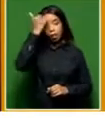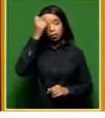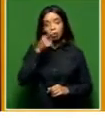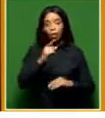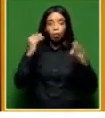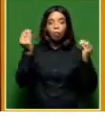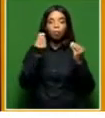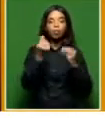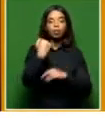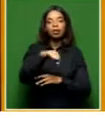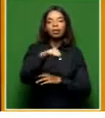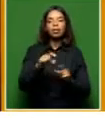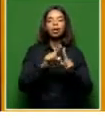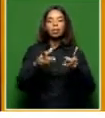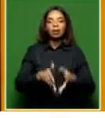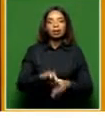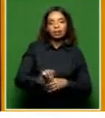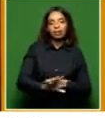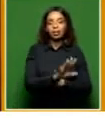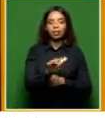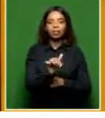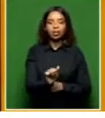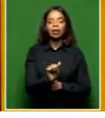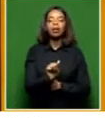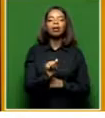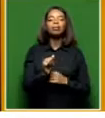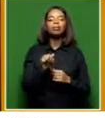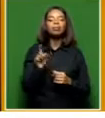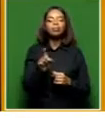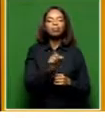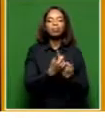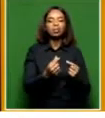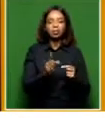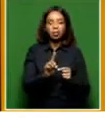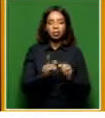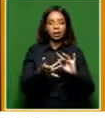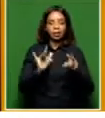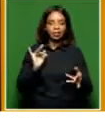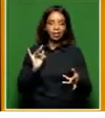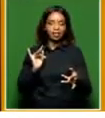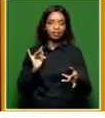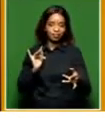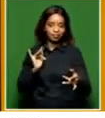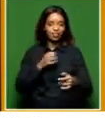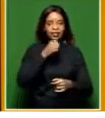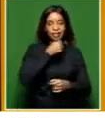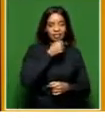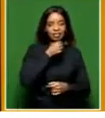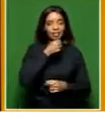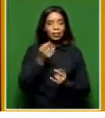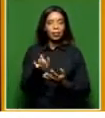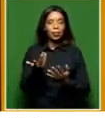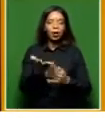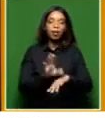so many artists in South Africa have since taken the internet route, some producing and performing their music online.